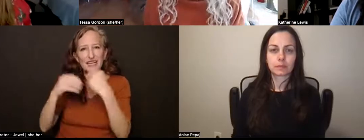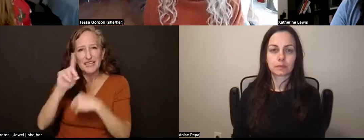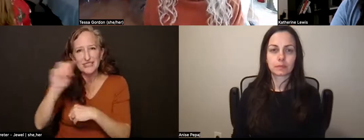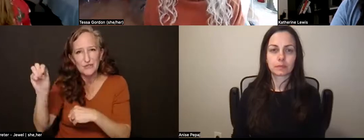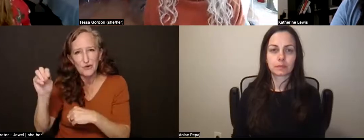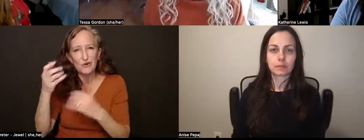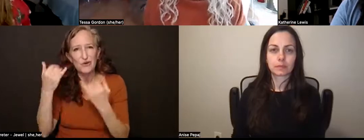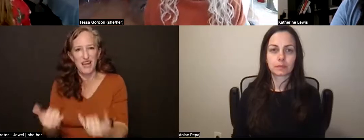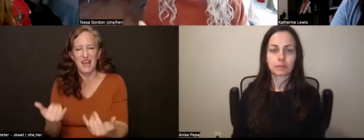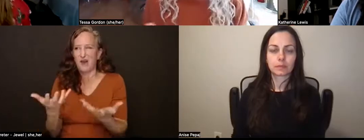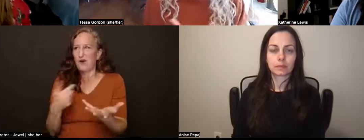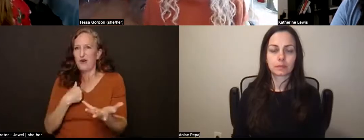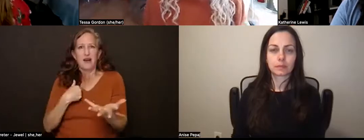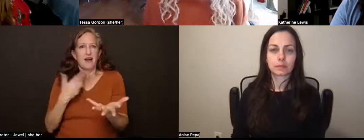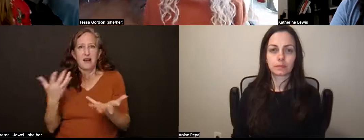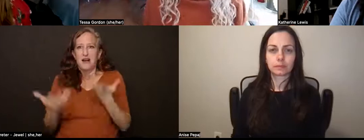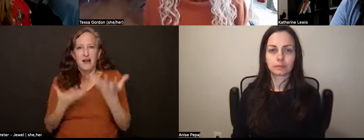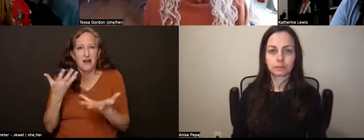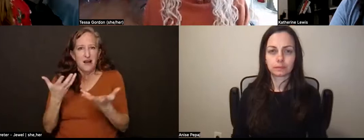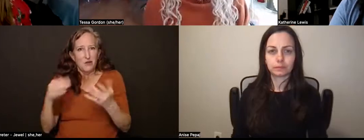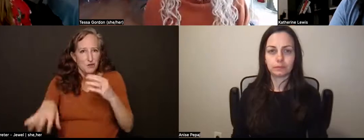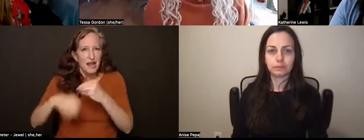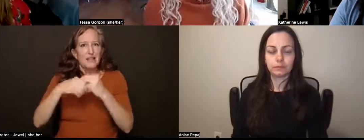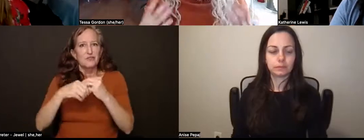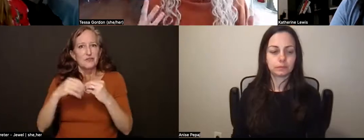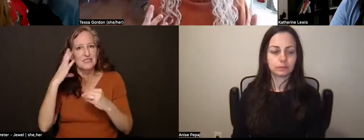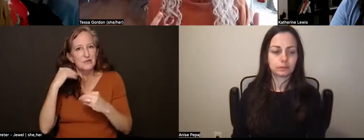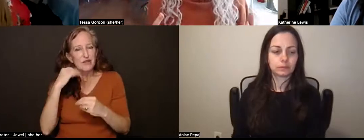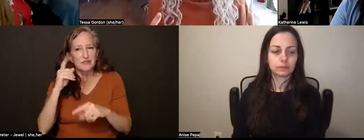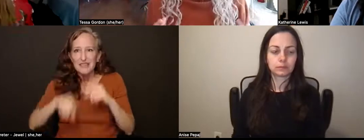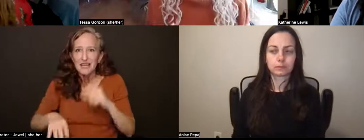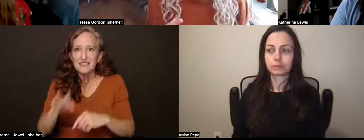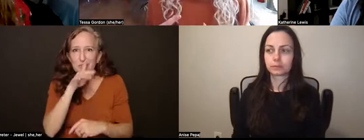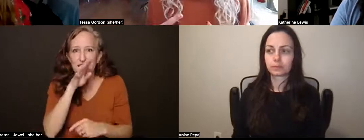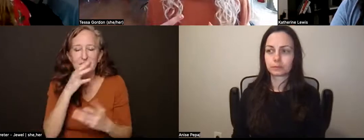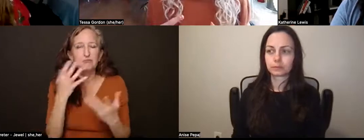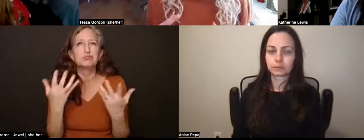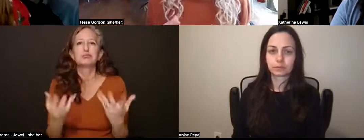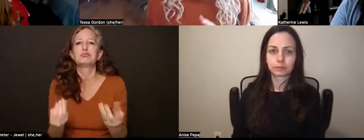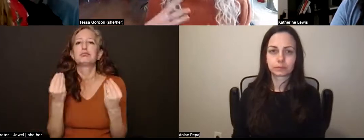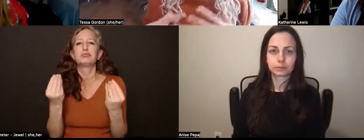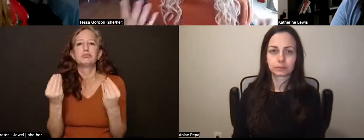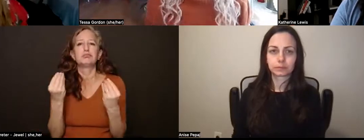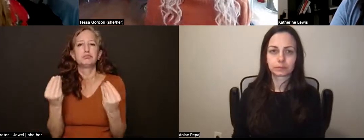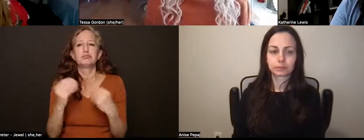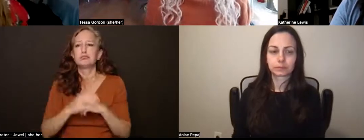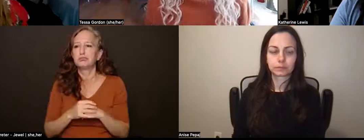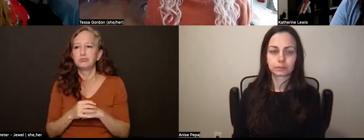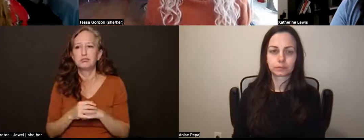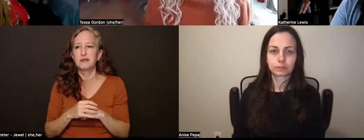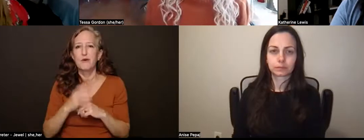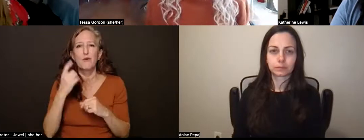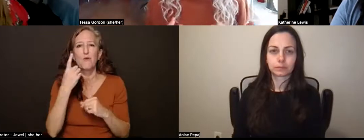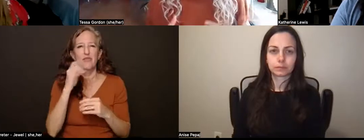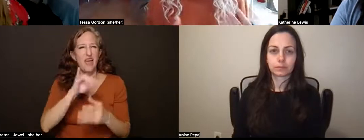lived experience I'm trying to navigate. And I think that was, for me, just one of the culminating